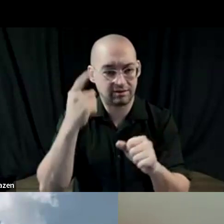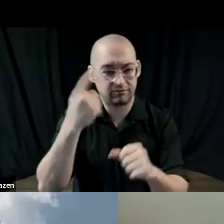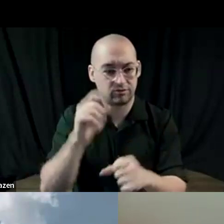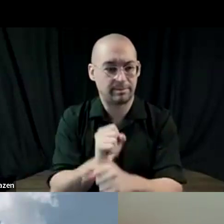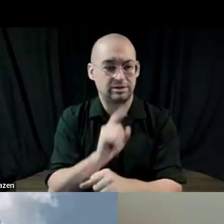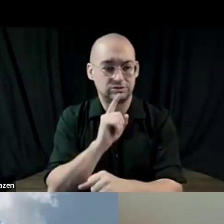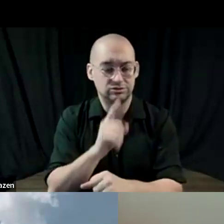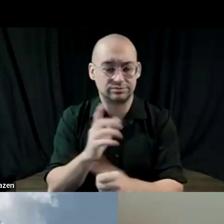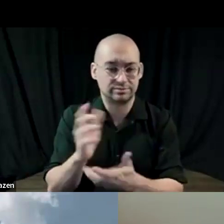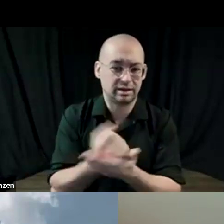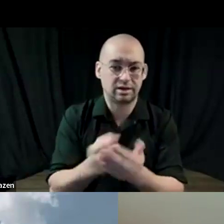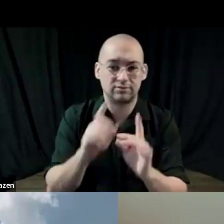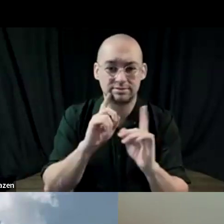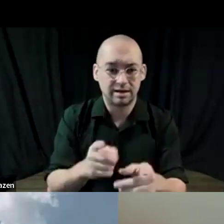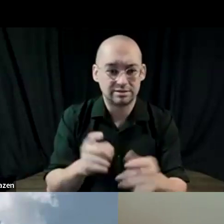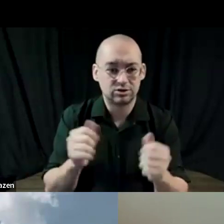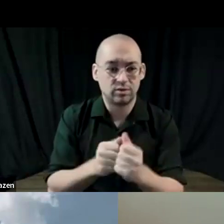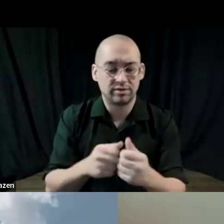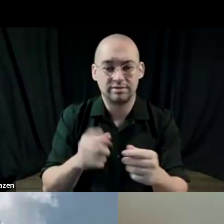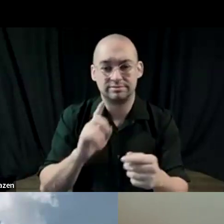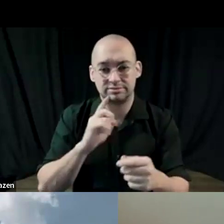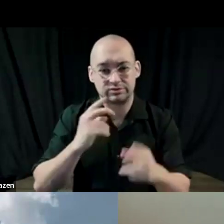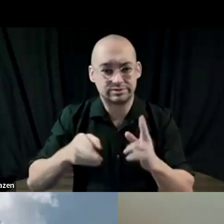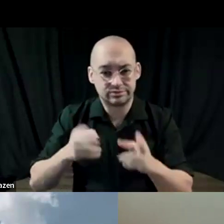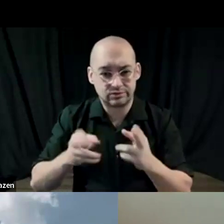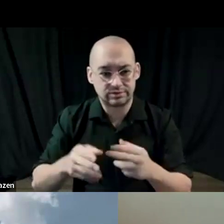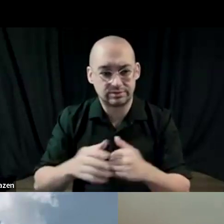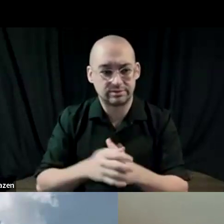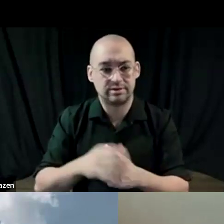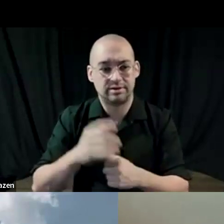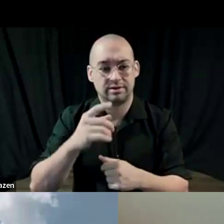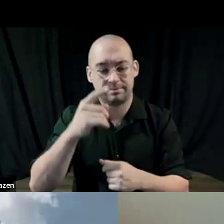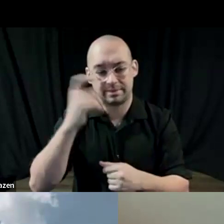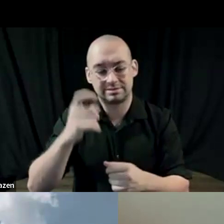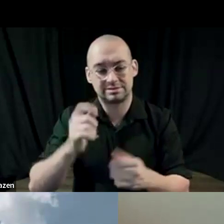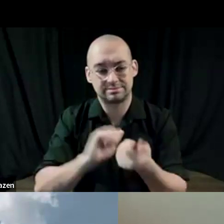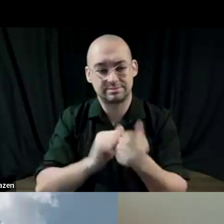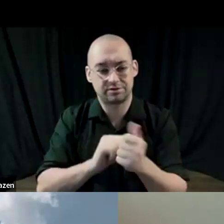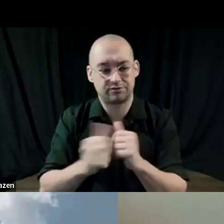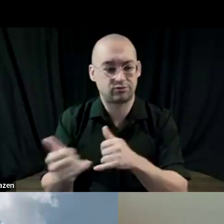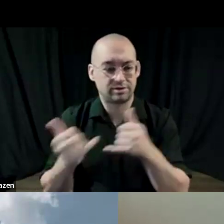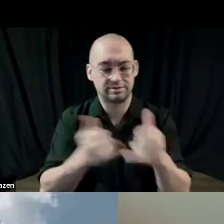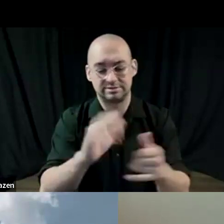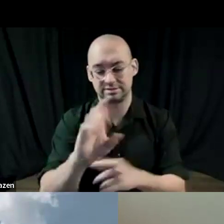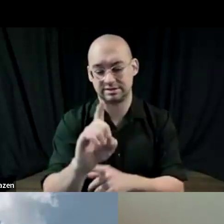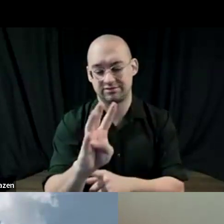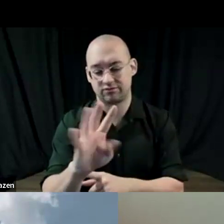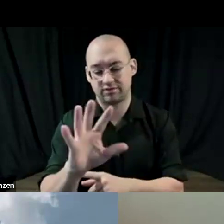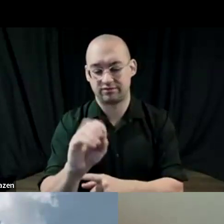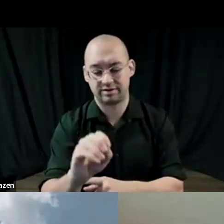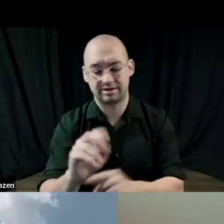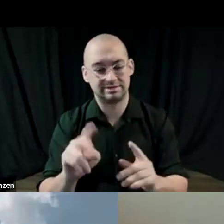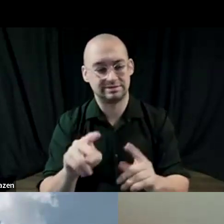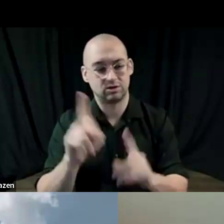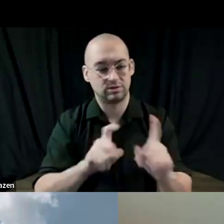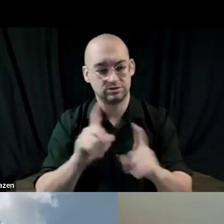us a response with some urgency from NIST regarding the competitive grant CD450s? And then my second question is related